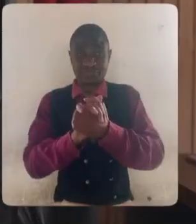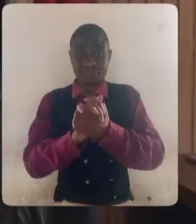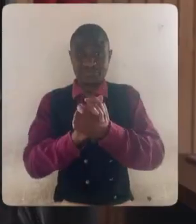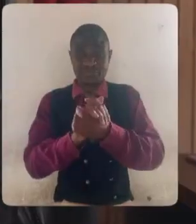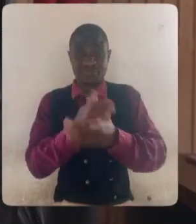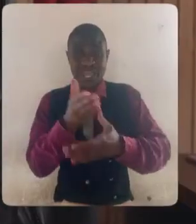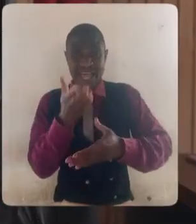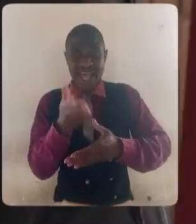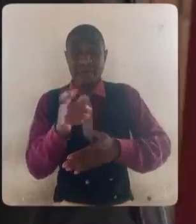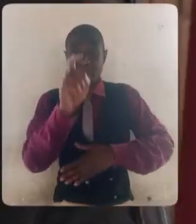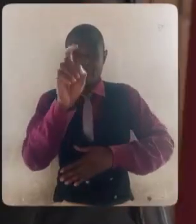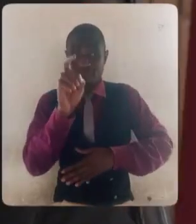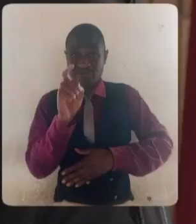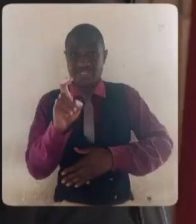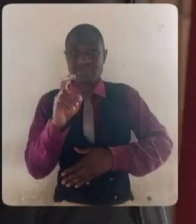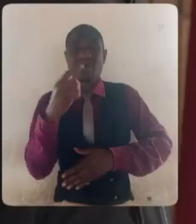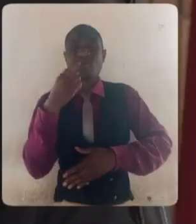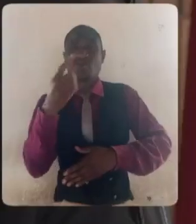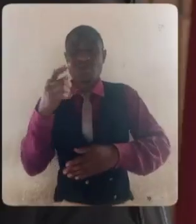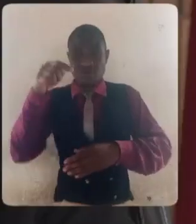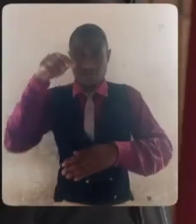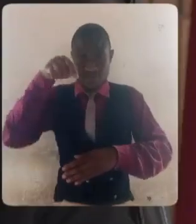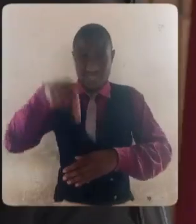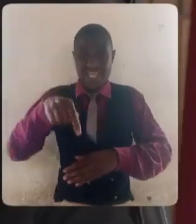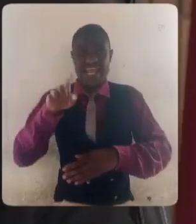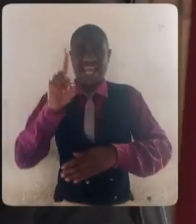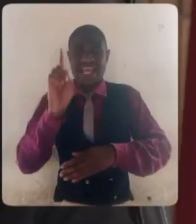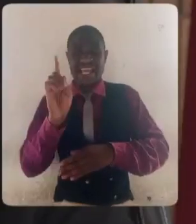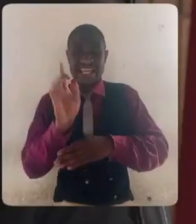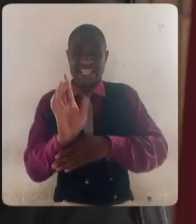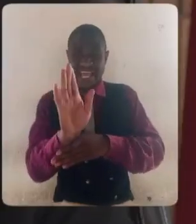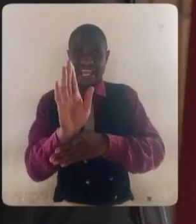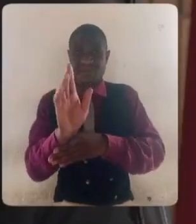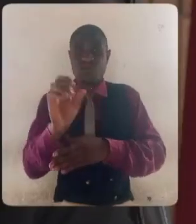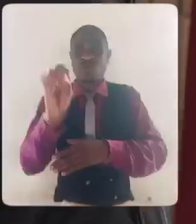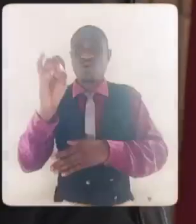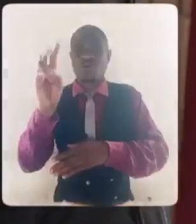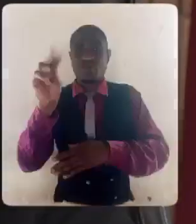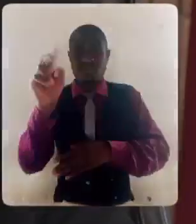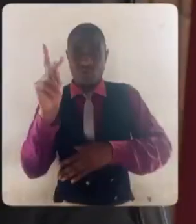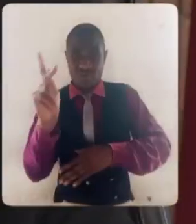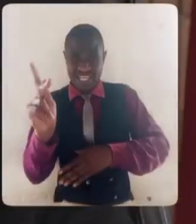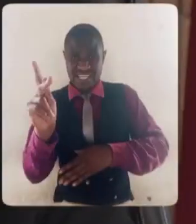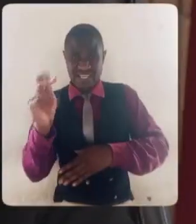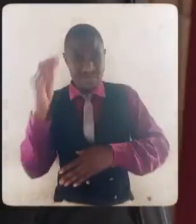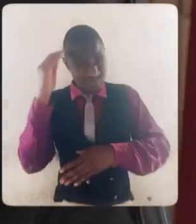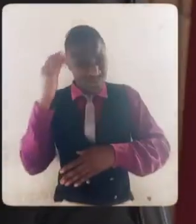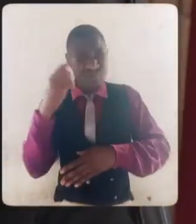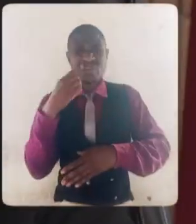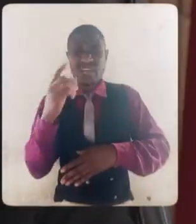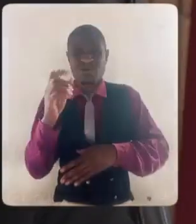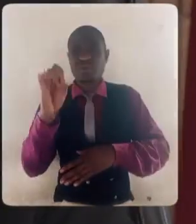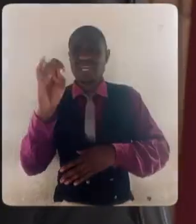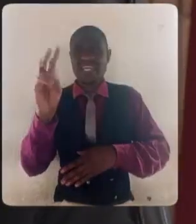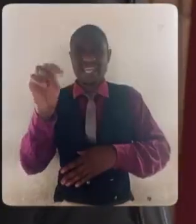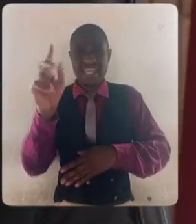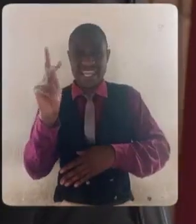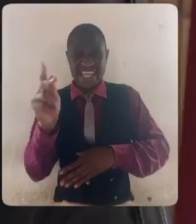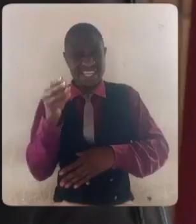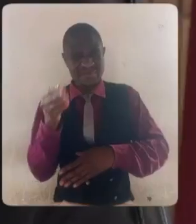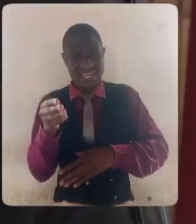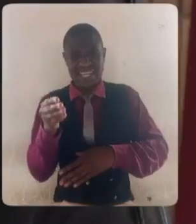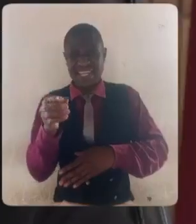government candidate. You will be asked to go to the ballot booth again to tick or thumb stamp